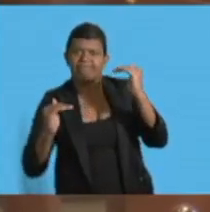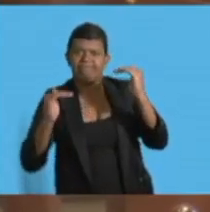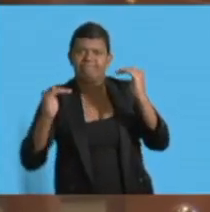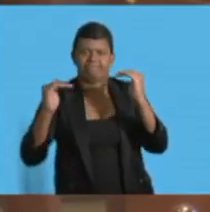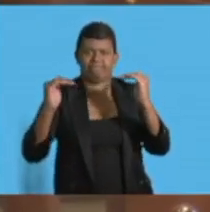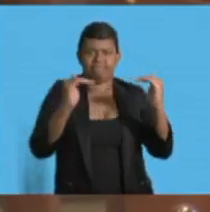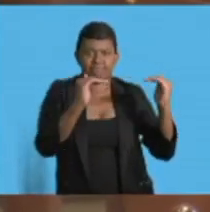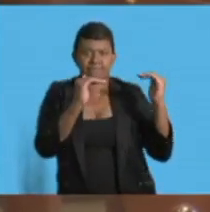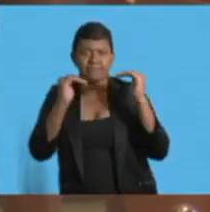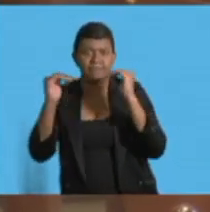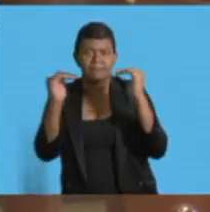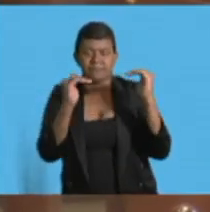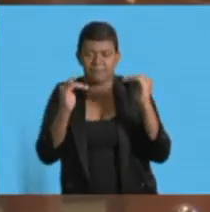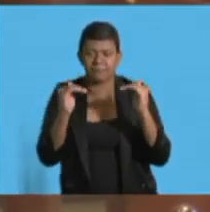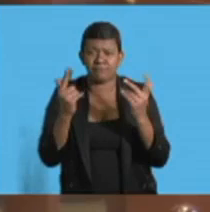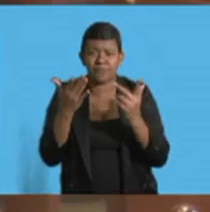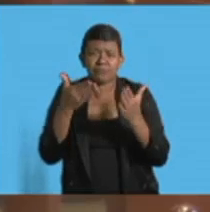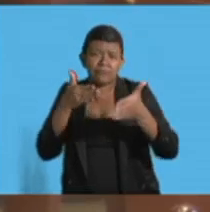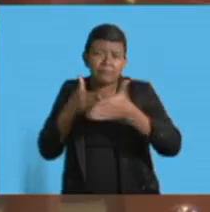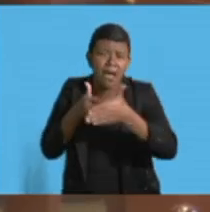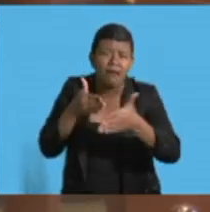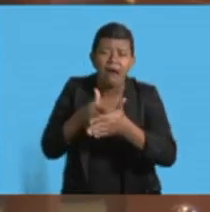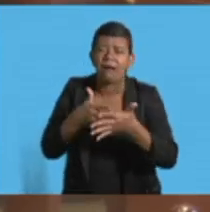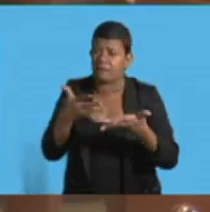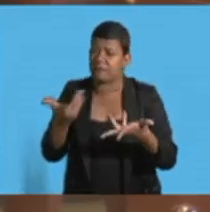down barriers